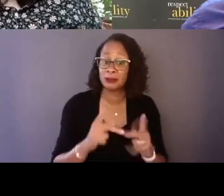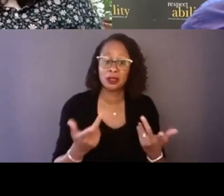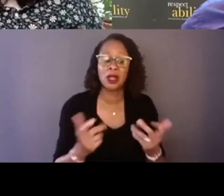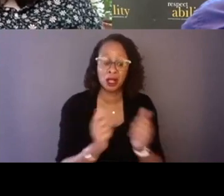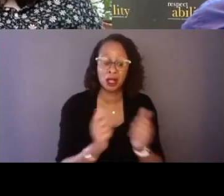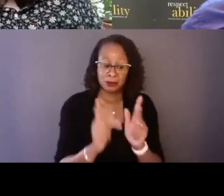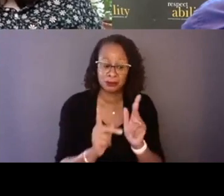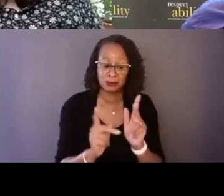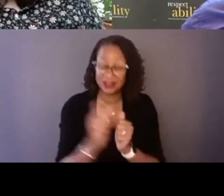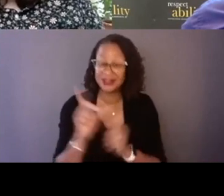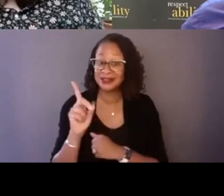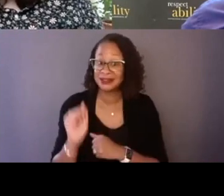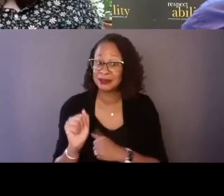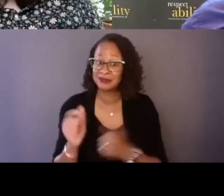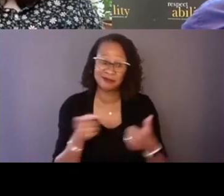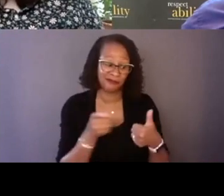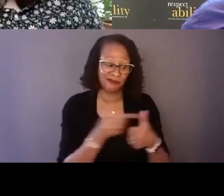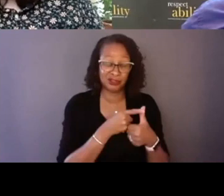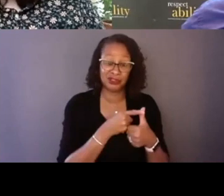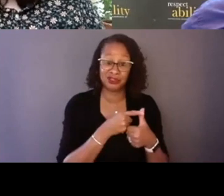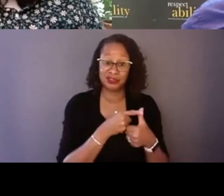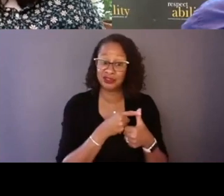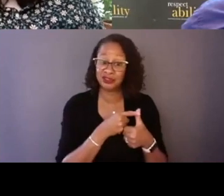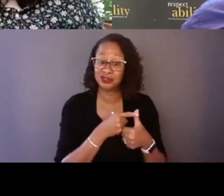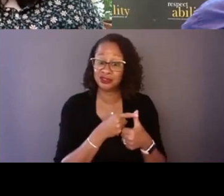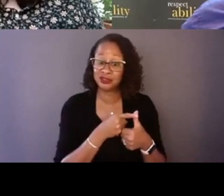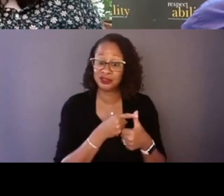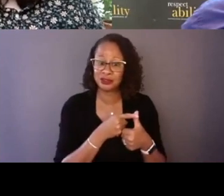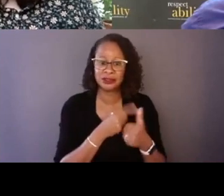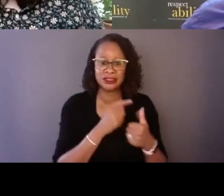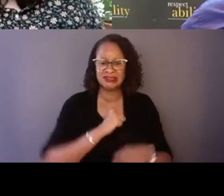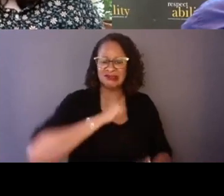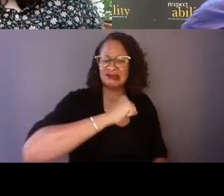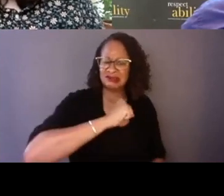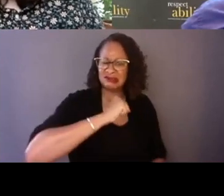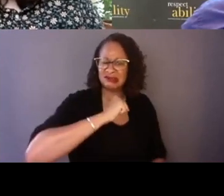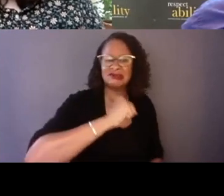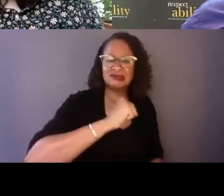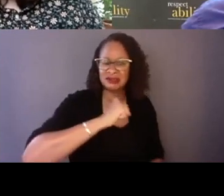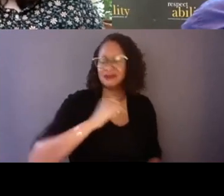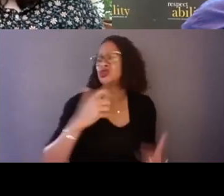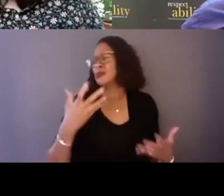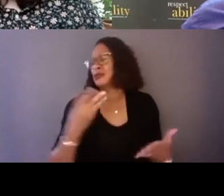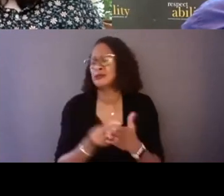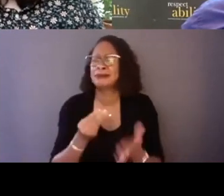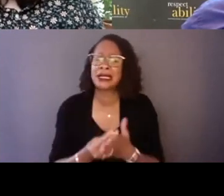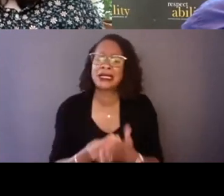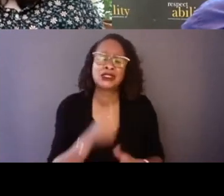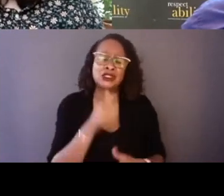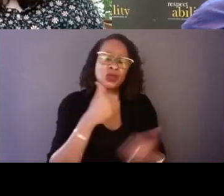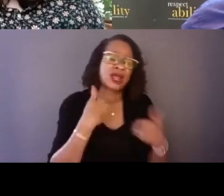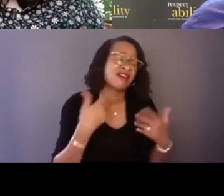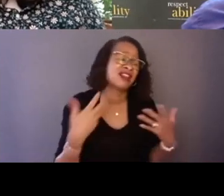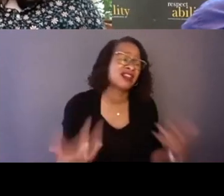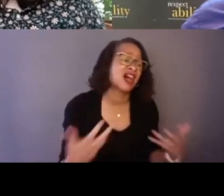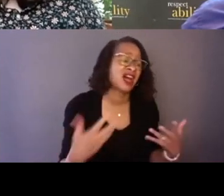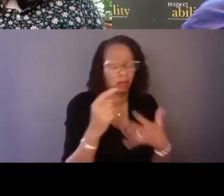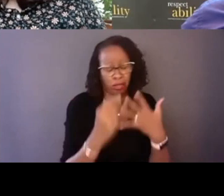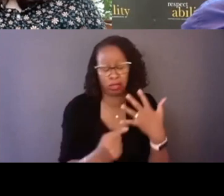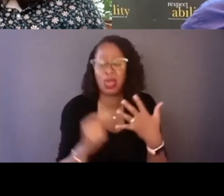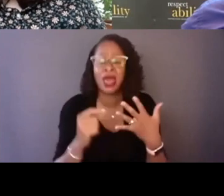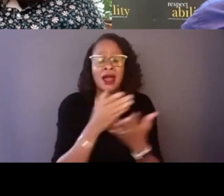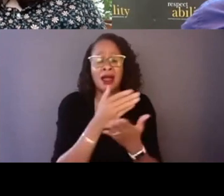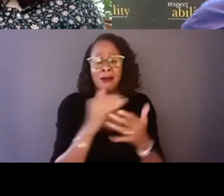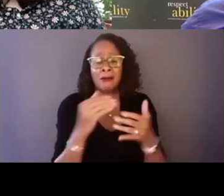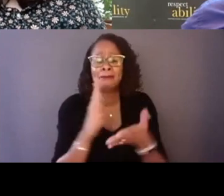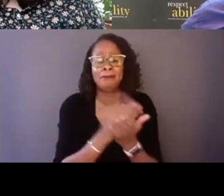disabilities. And at first I encountered resistance. Oh, it's too much money. We don't have a line item in the budget.